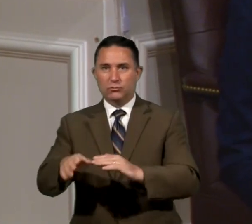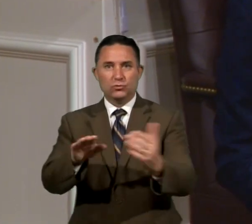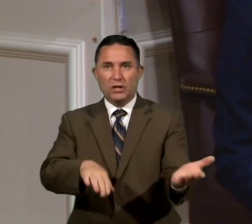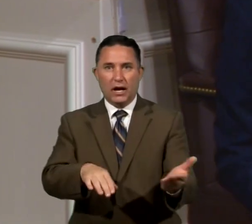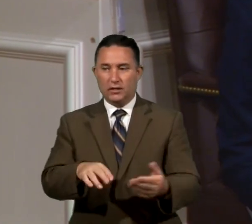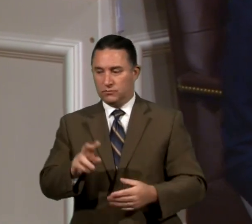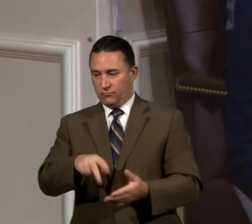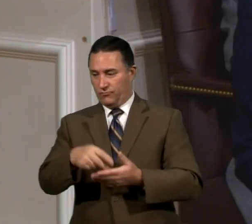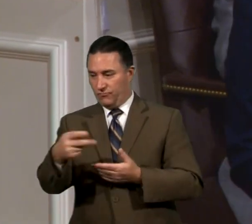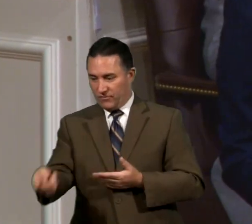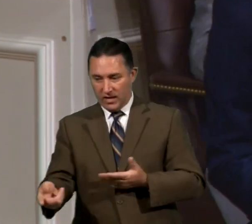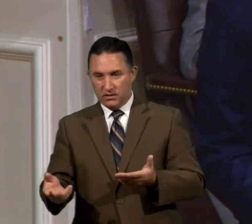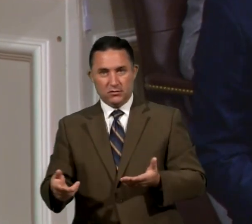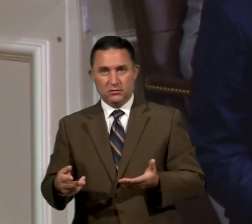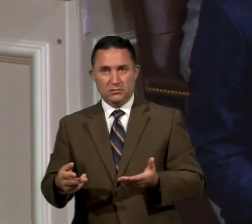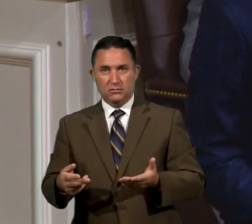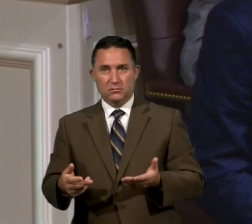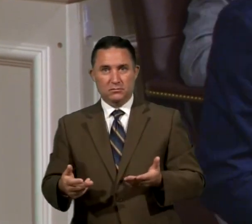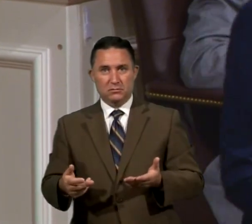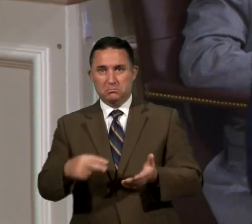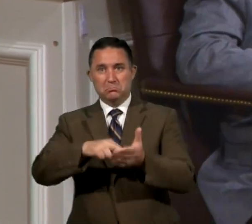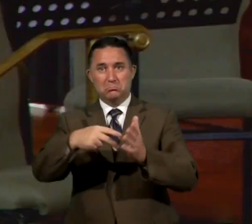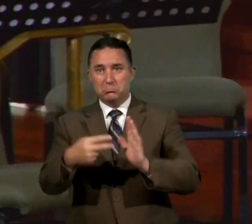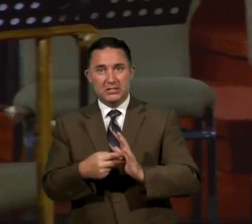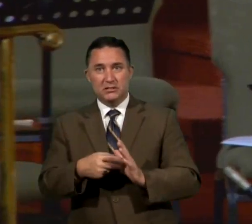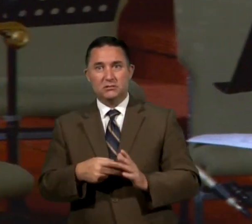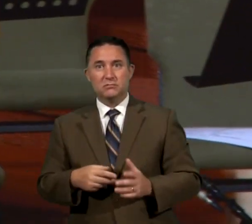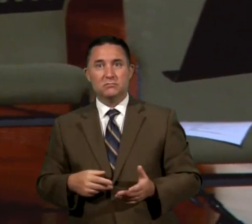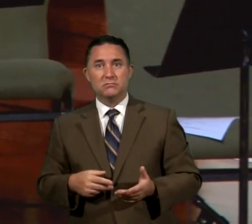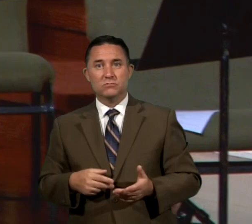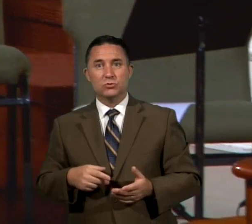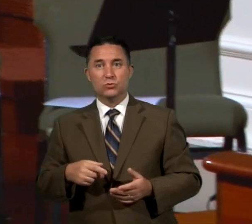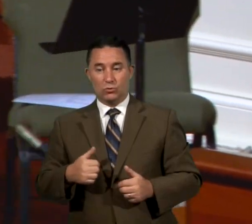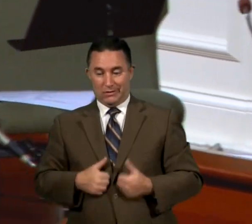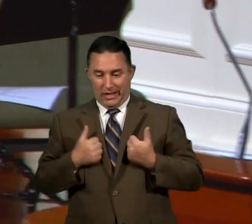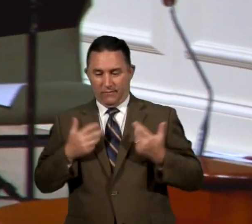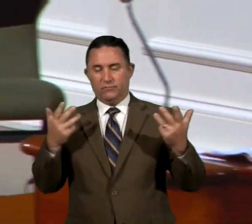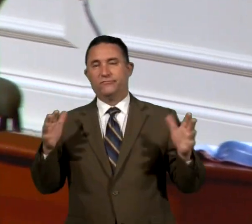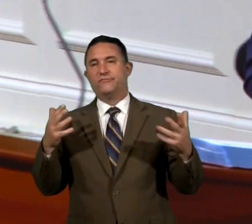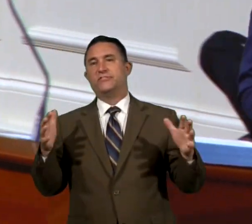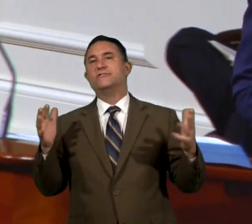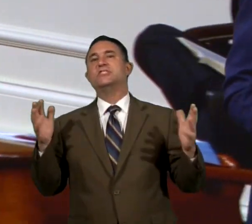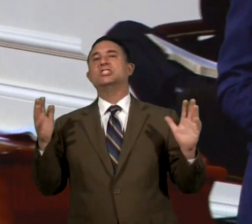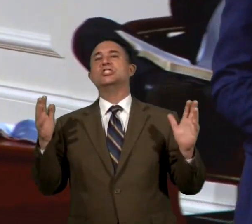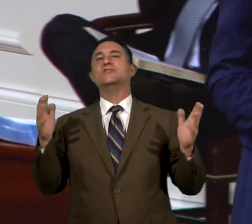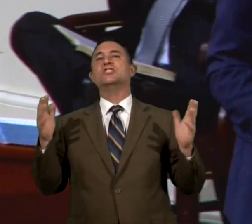Just because you fail does not mean that your life is over.